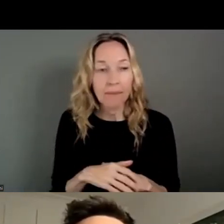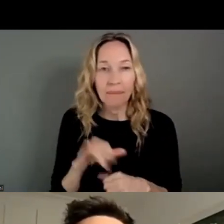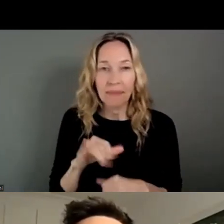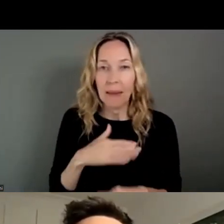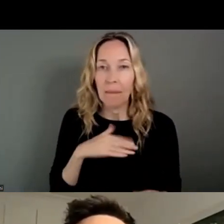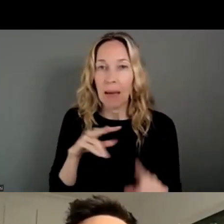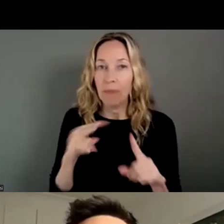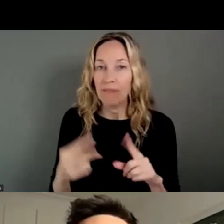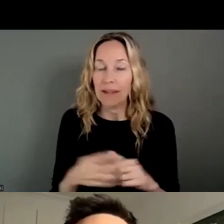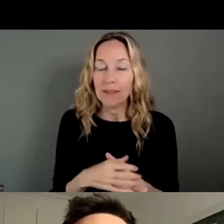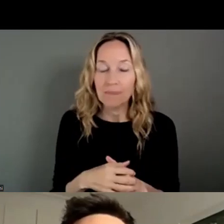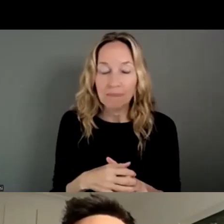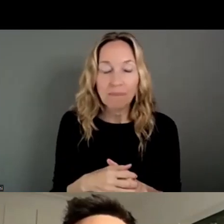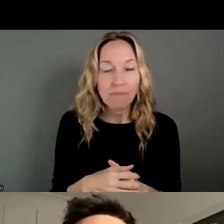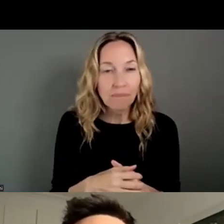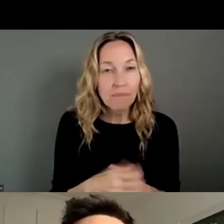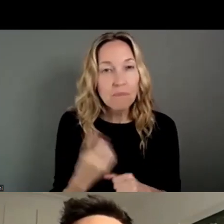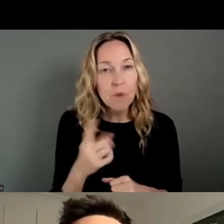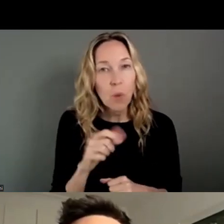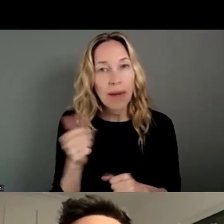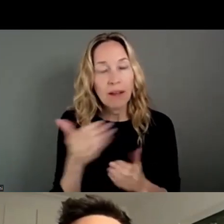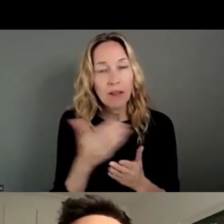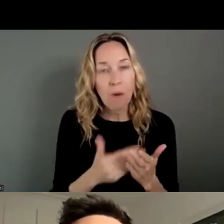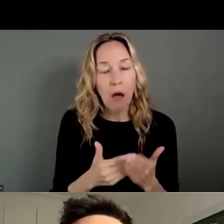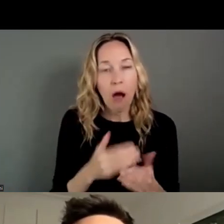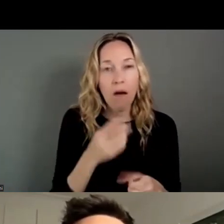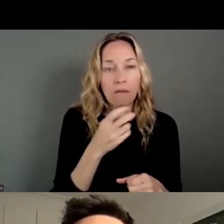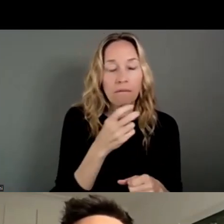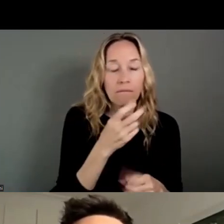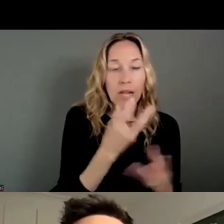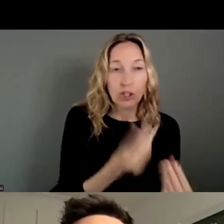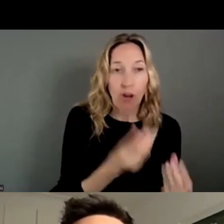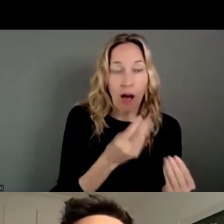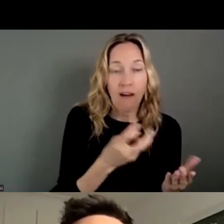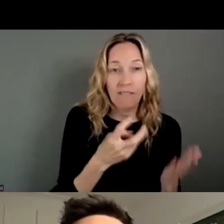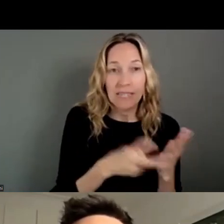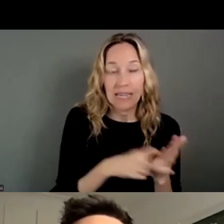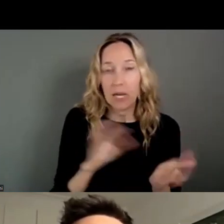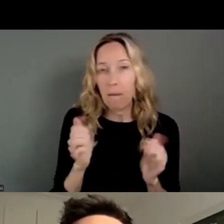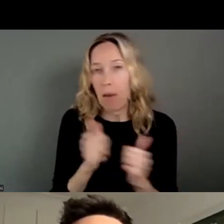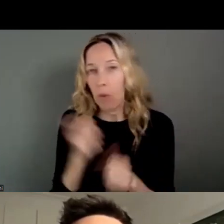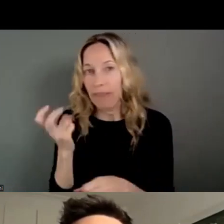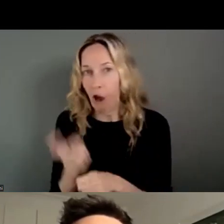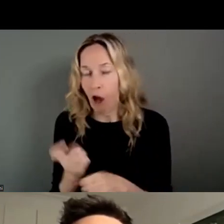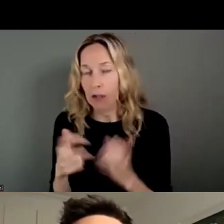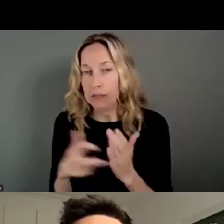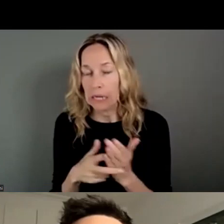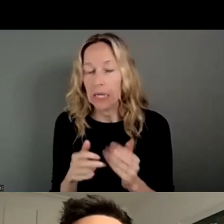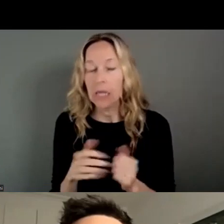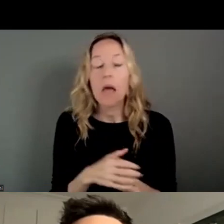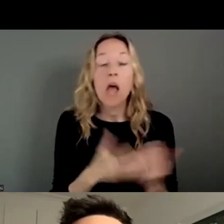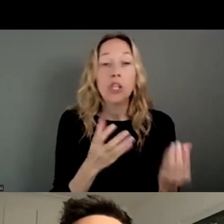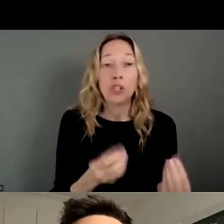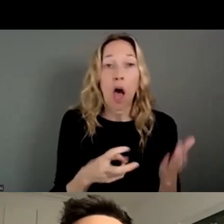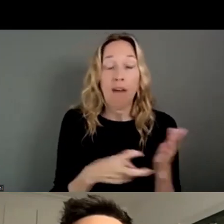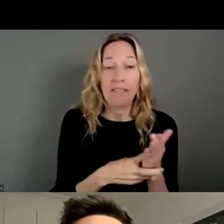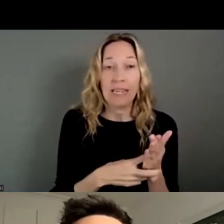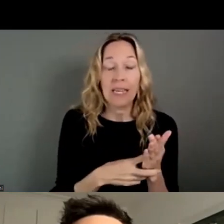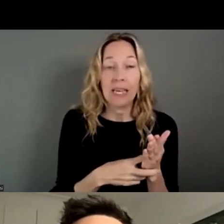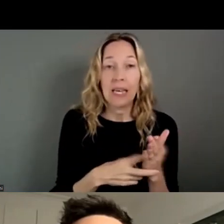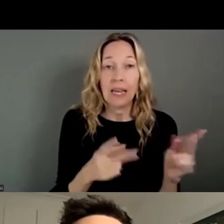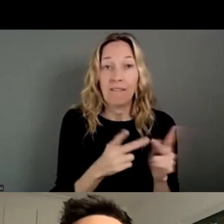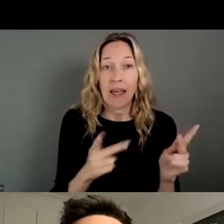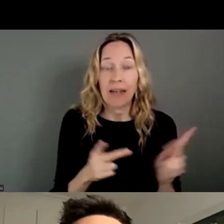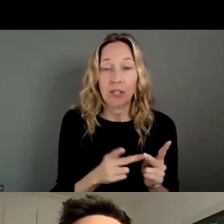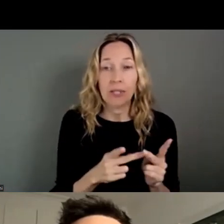soft ticket, to my mind, is also that soft ticket venues are often where the venue itself